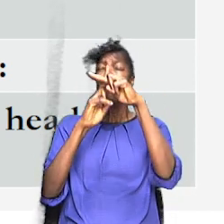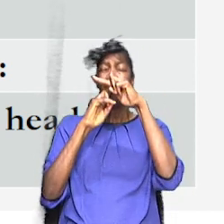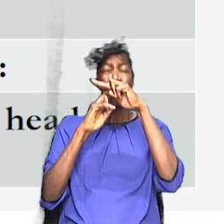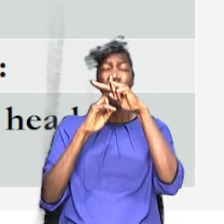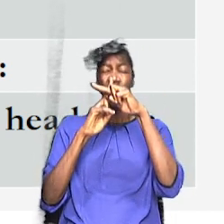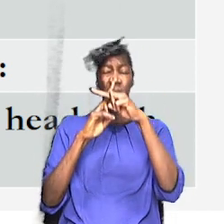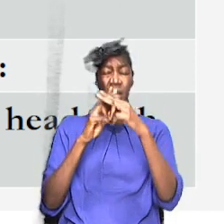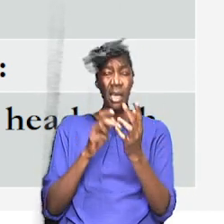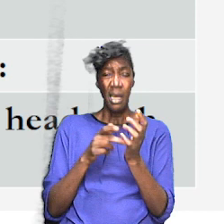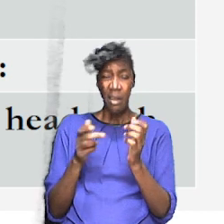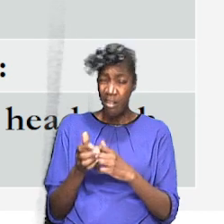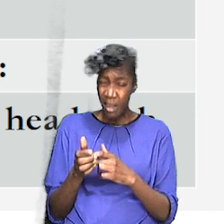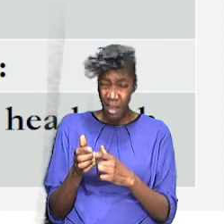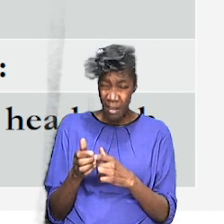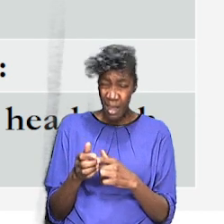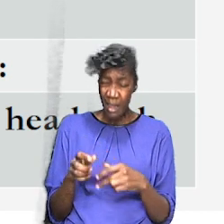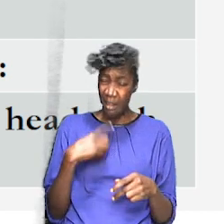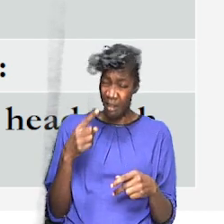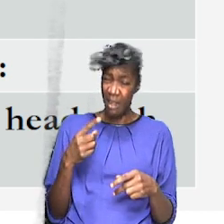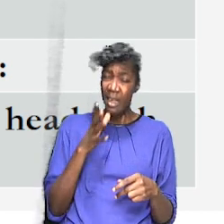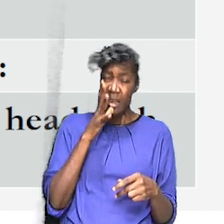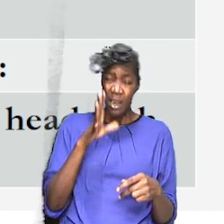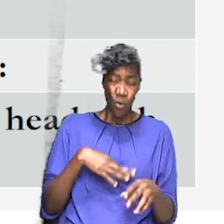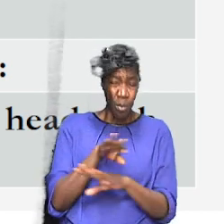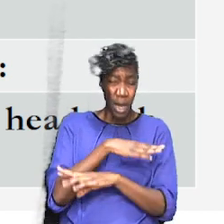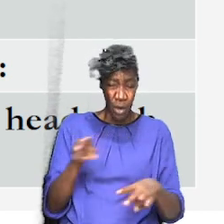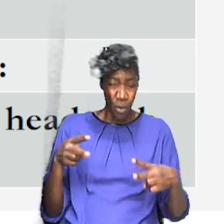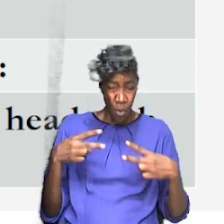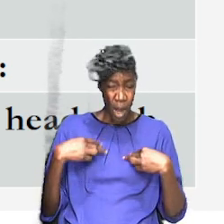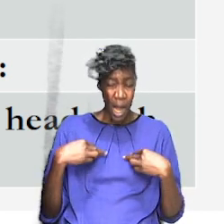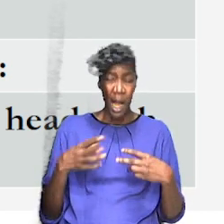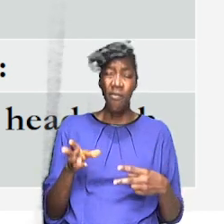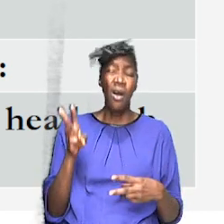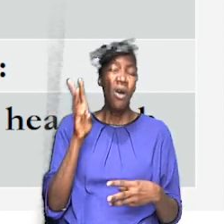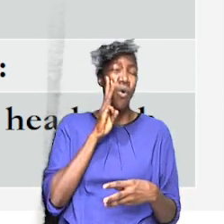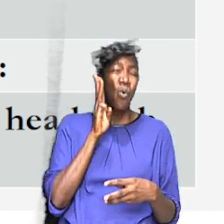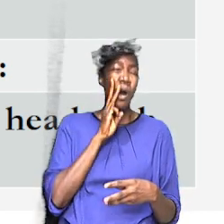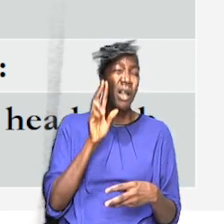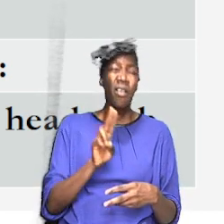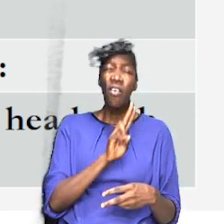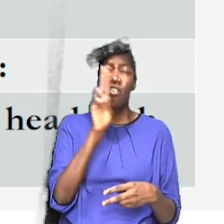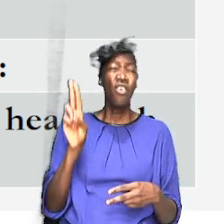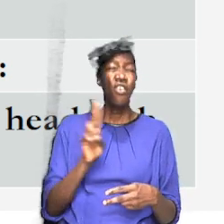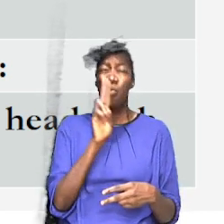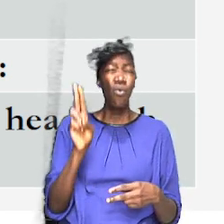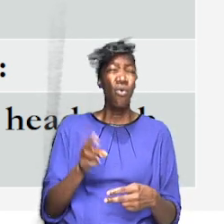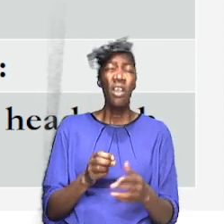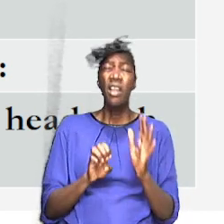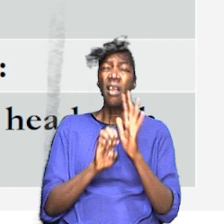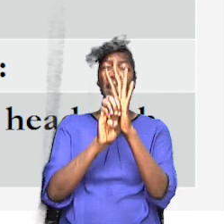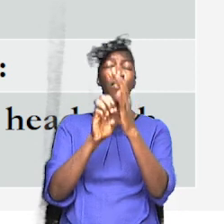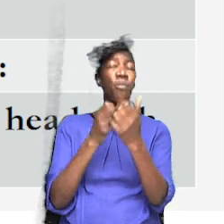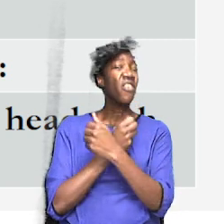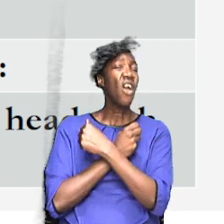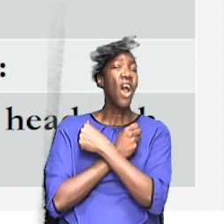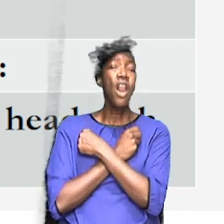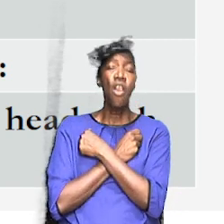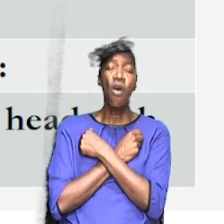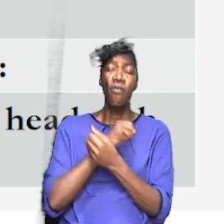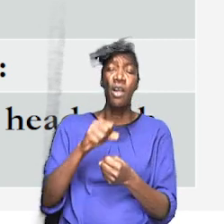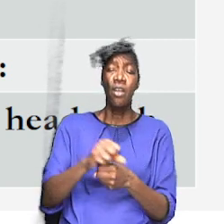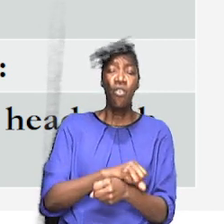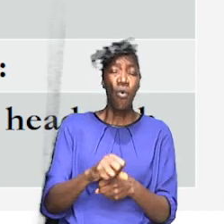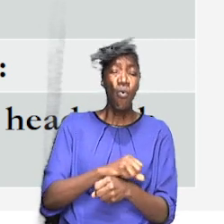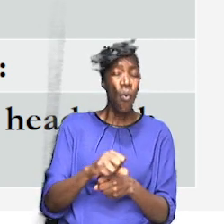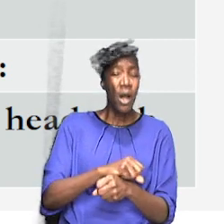she used are the tears of her, the thing that she expressed her love with, to wash his feet, and she dried